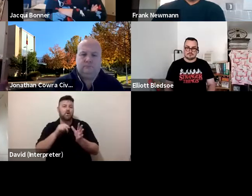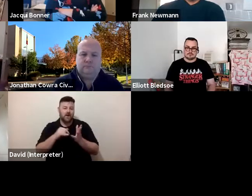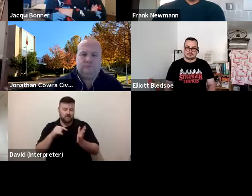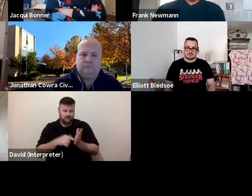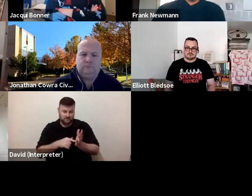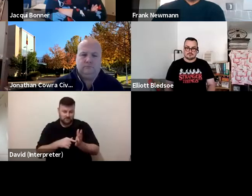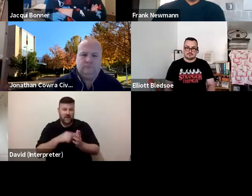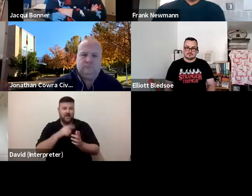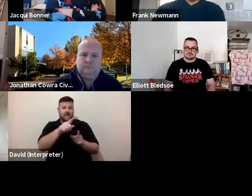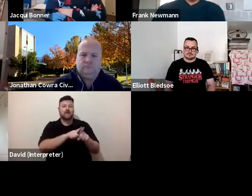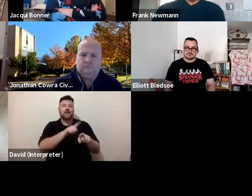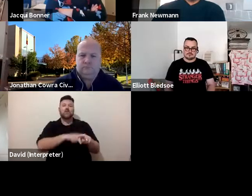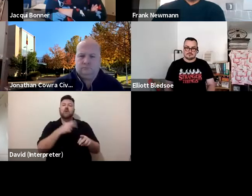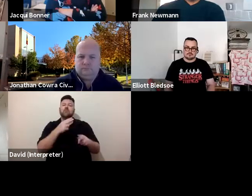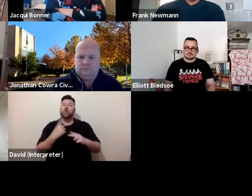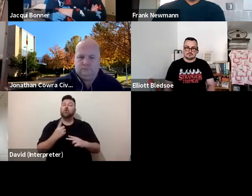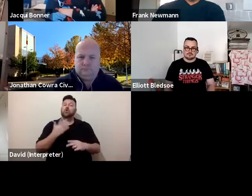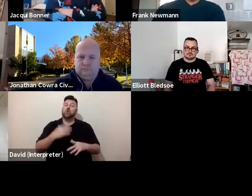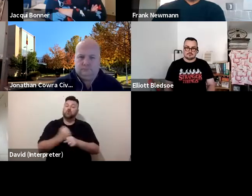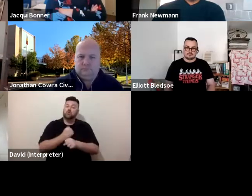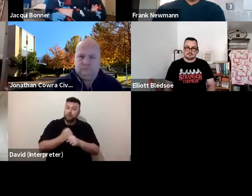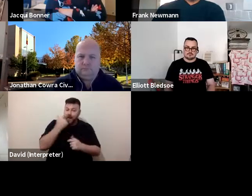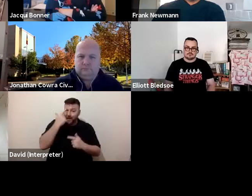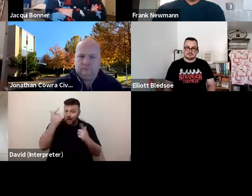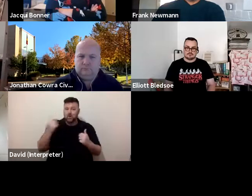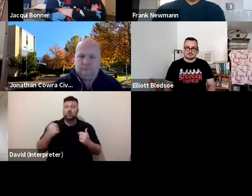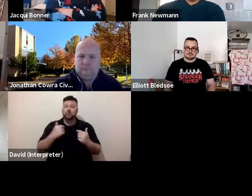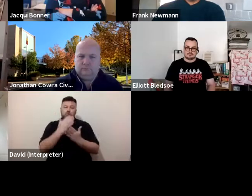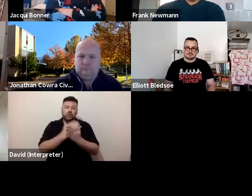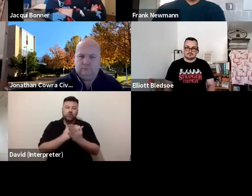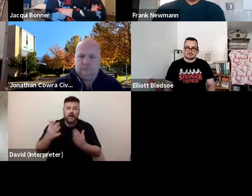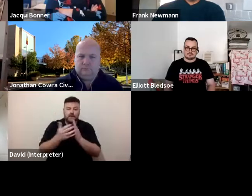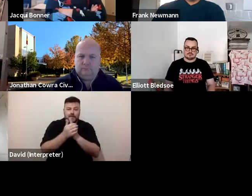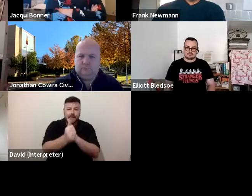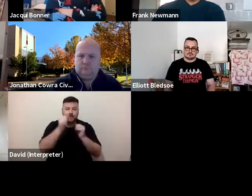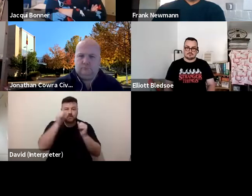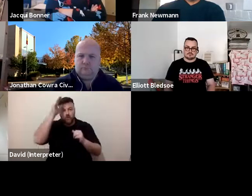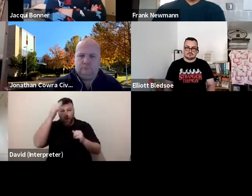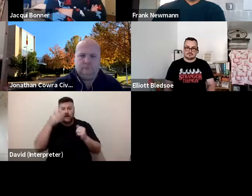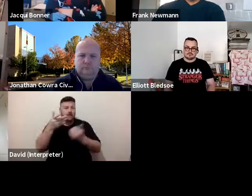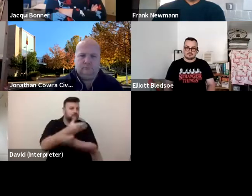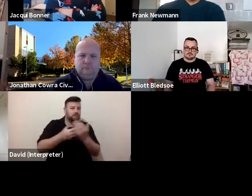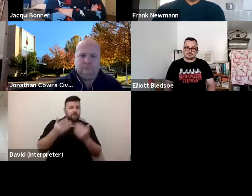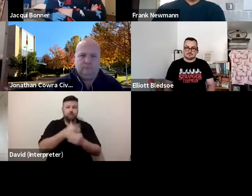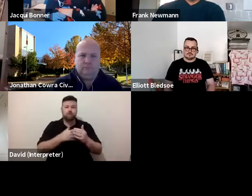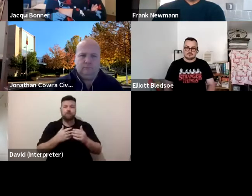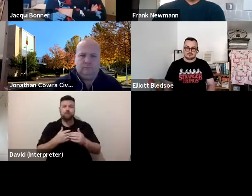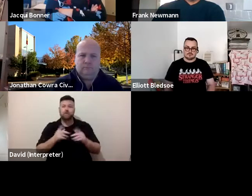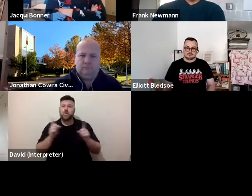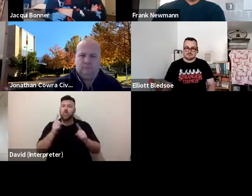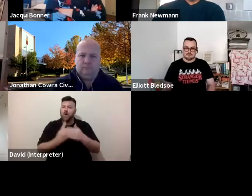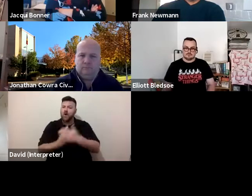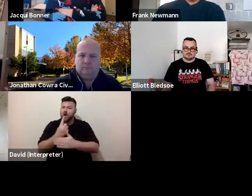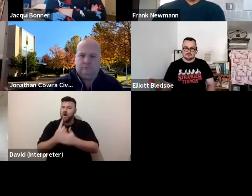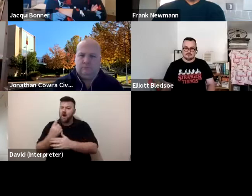for the creators to like share skills and knowledge. Because one of the things that we like kept coming up against over the